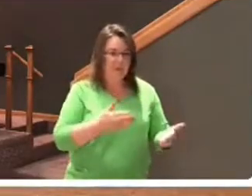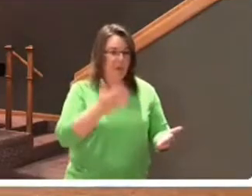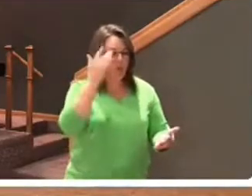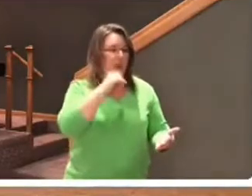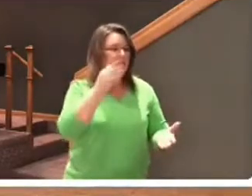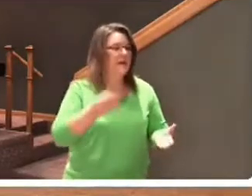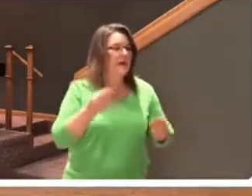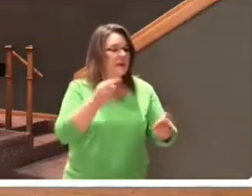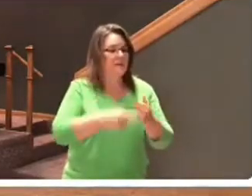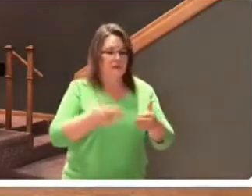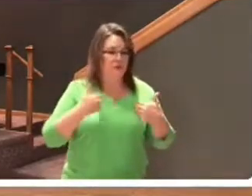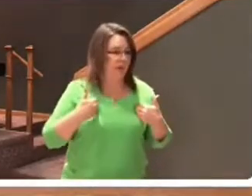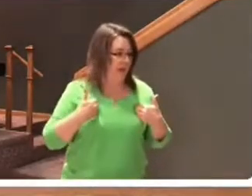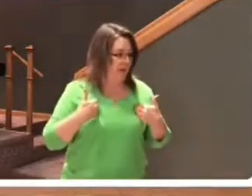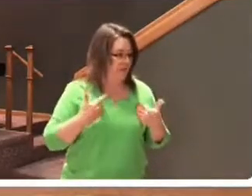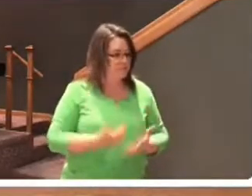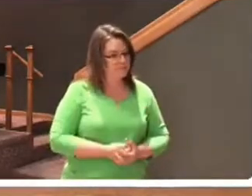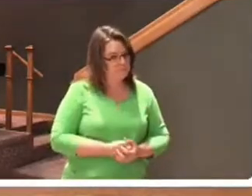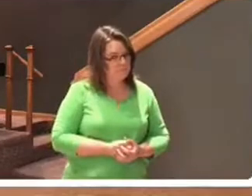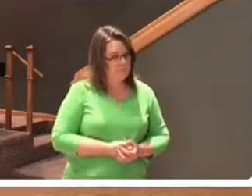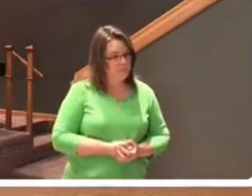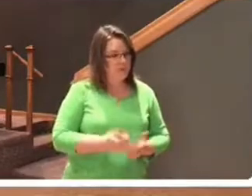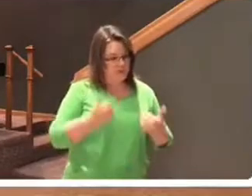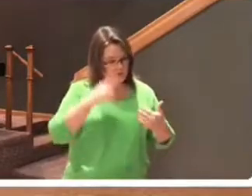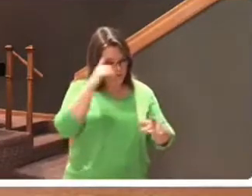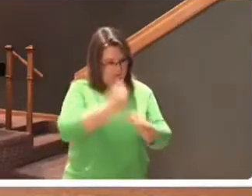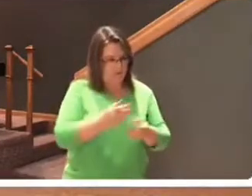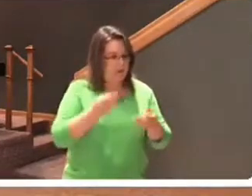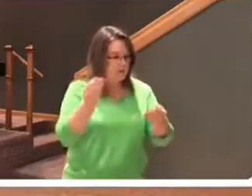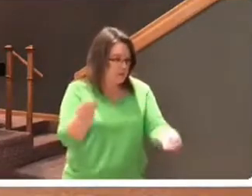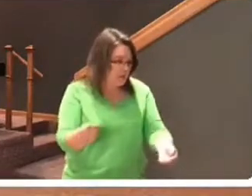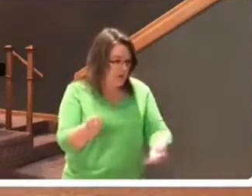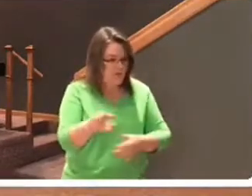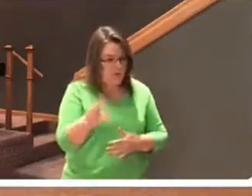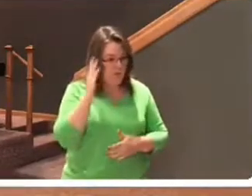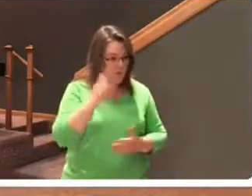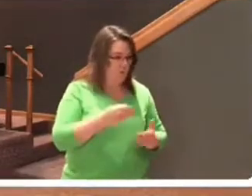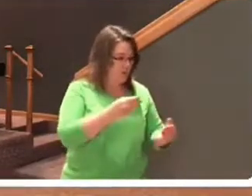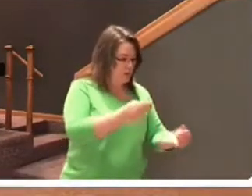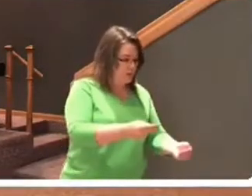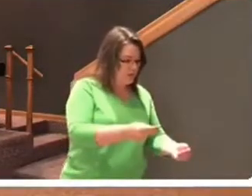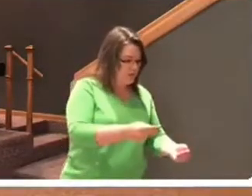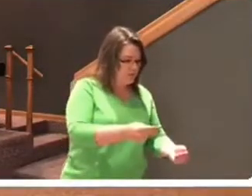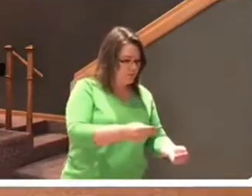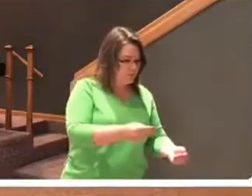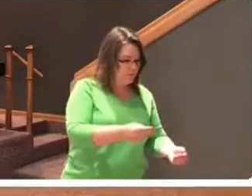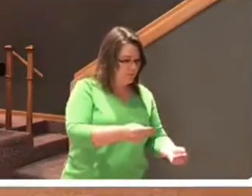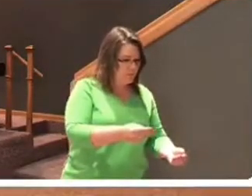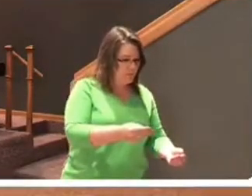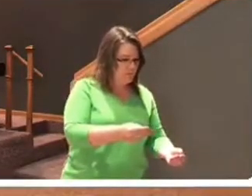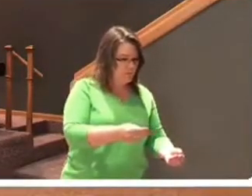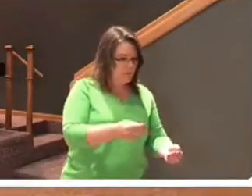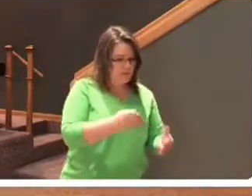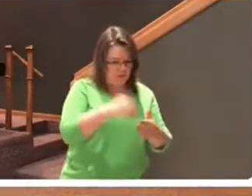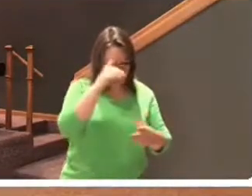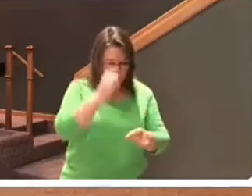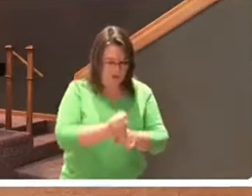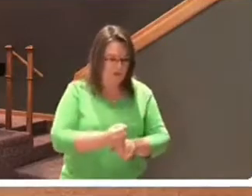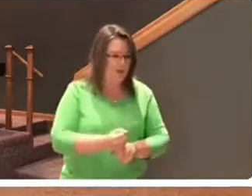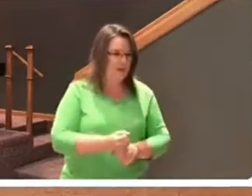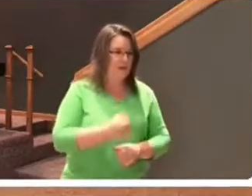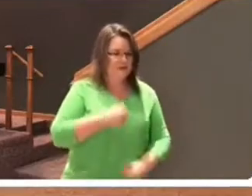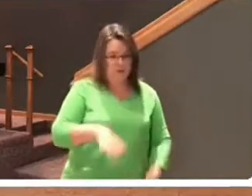what you have? Do you have faith to give, or will you give, in faith? So